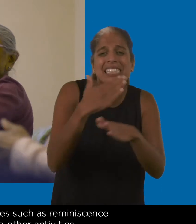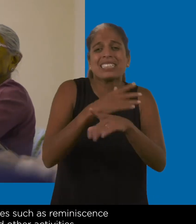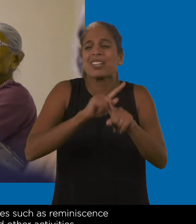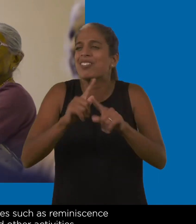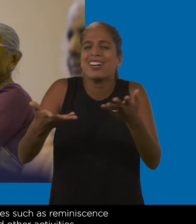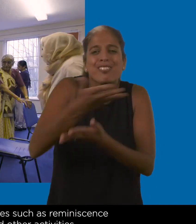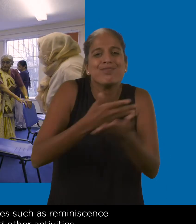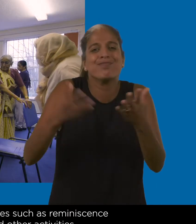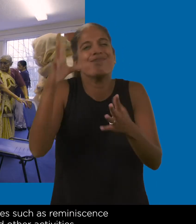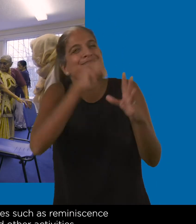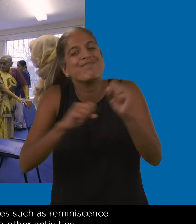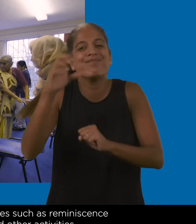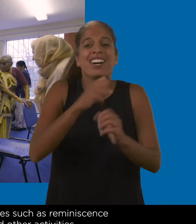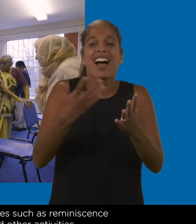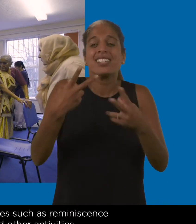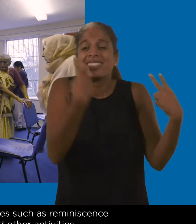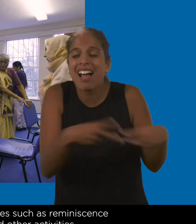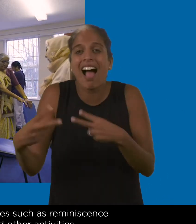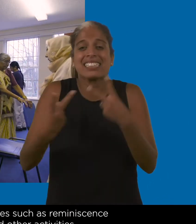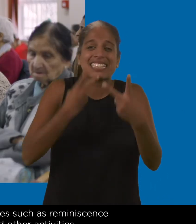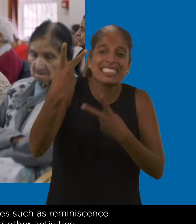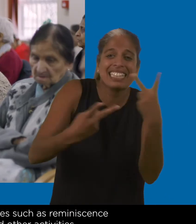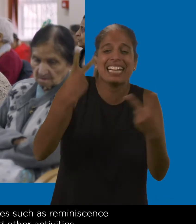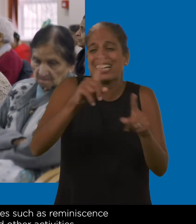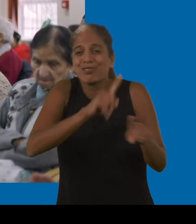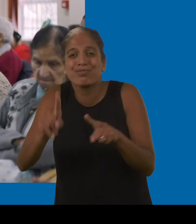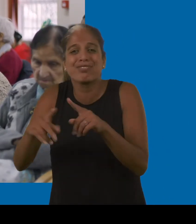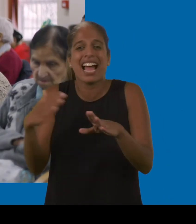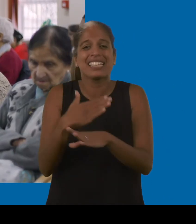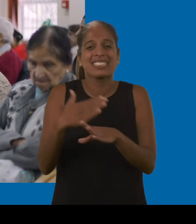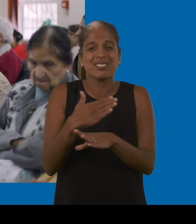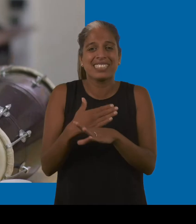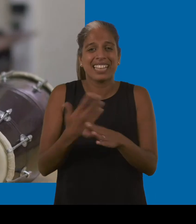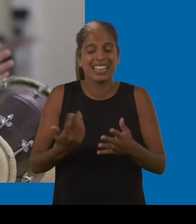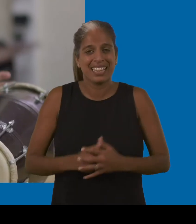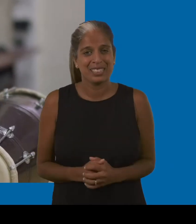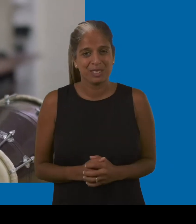such as reminiscence classes, dancing, singing and other activities.